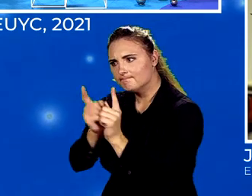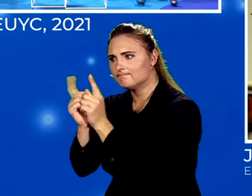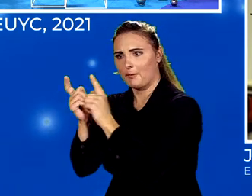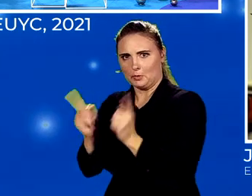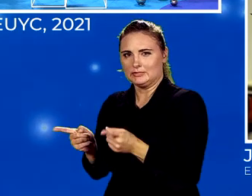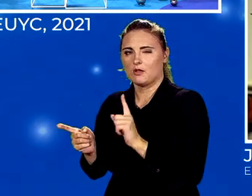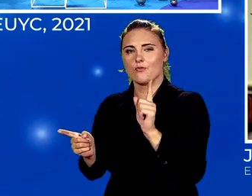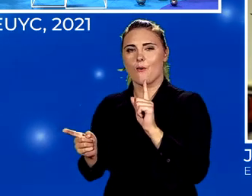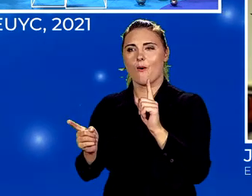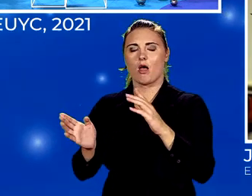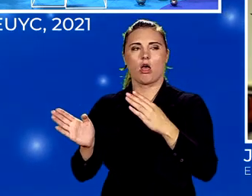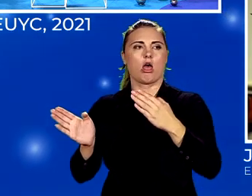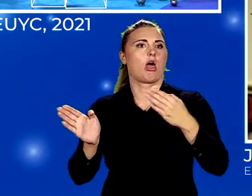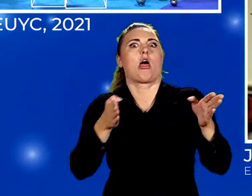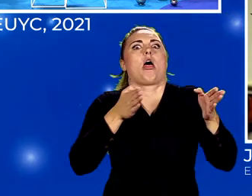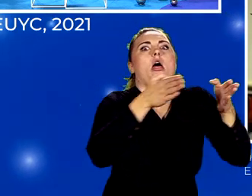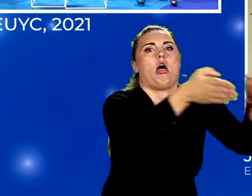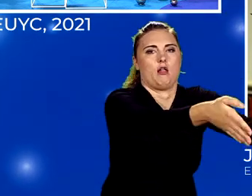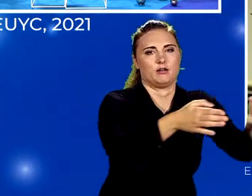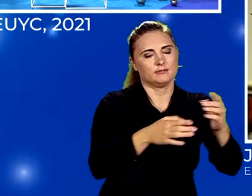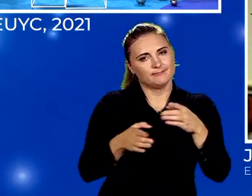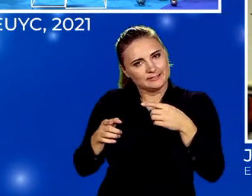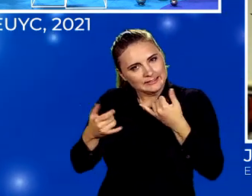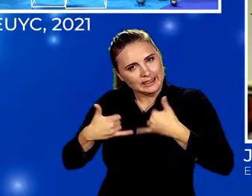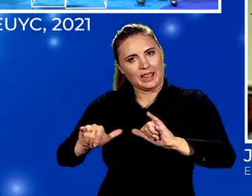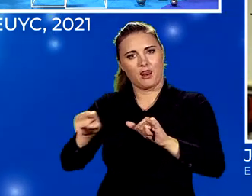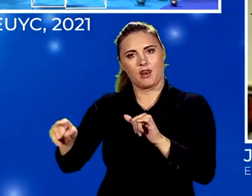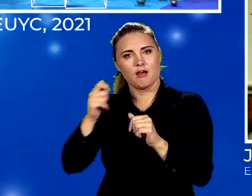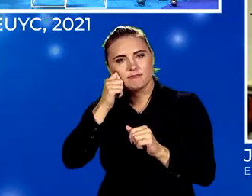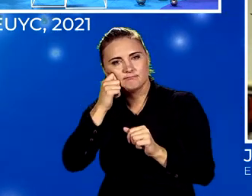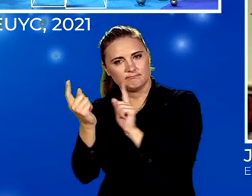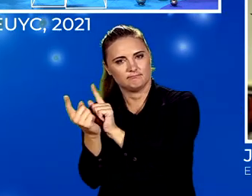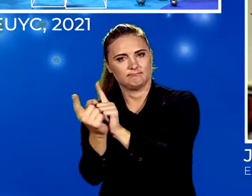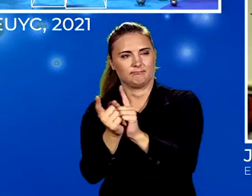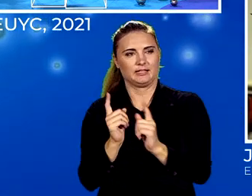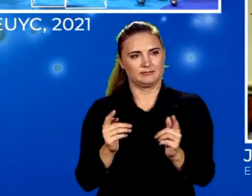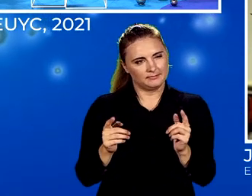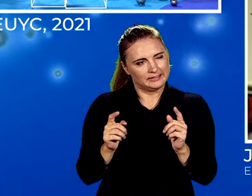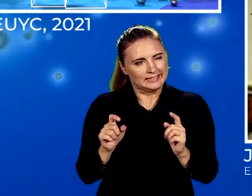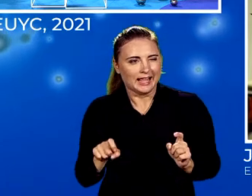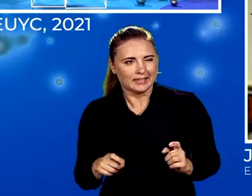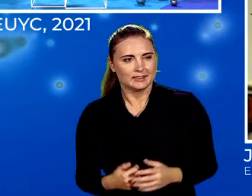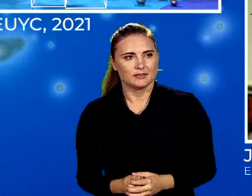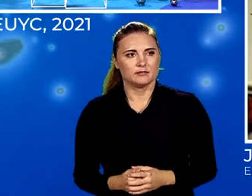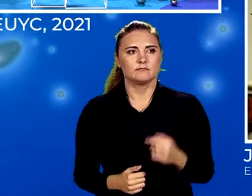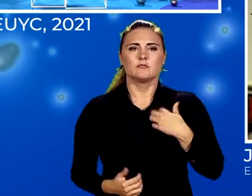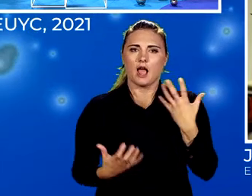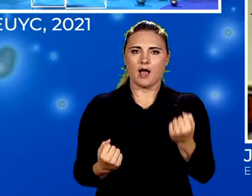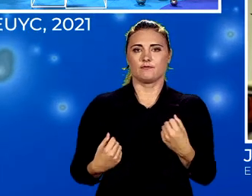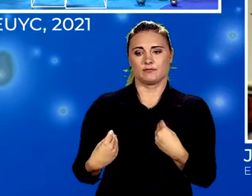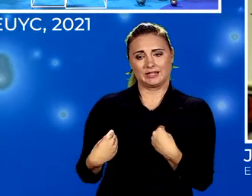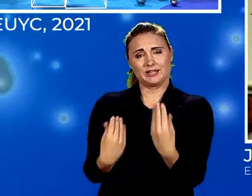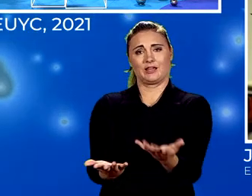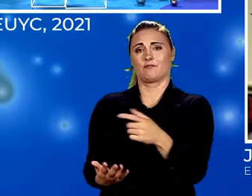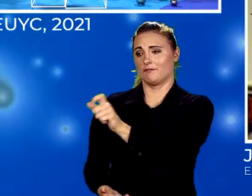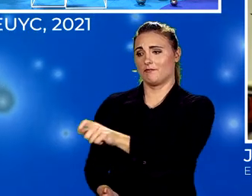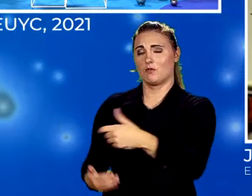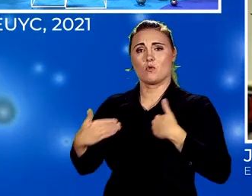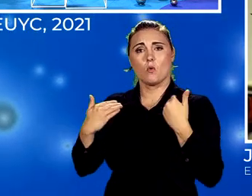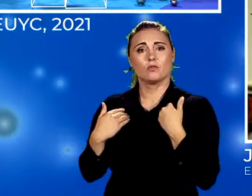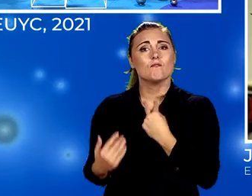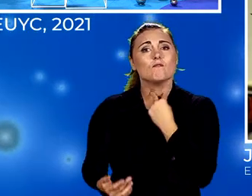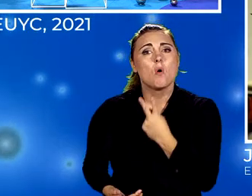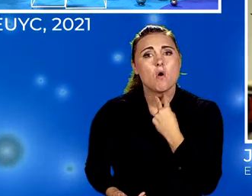the 25% project, to reinforce the voices of young people, in addition to tools and mechanisms that are